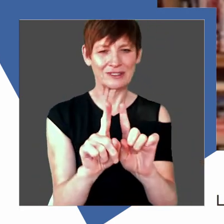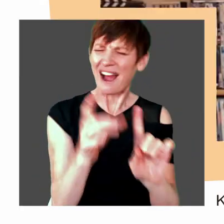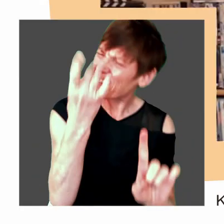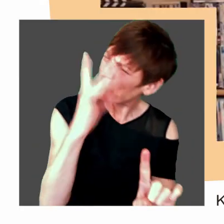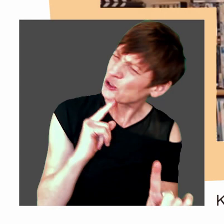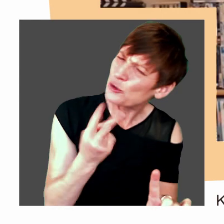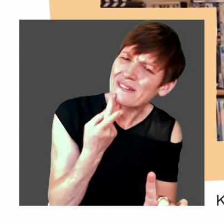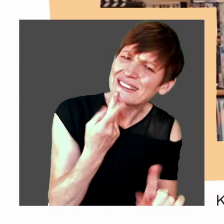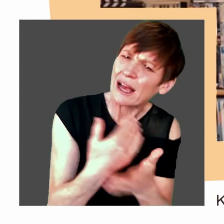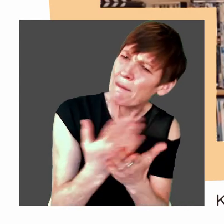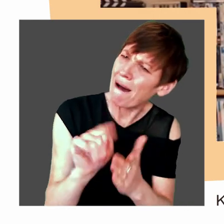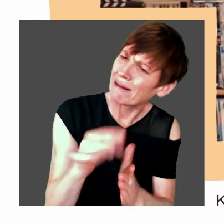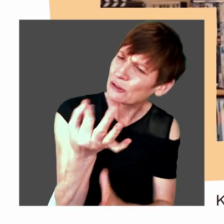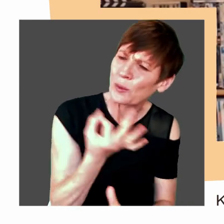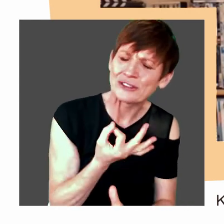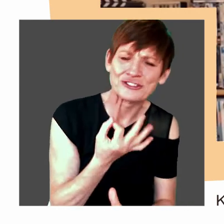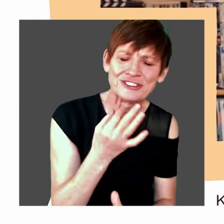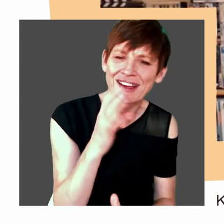question?